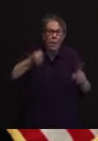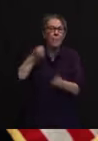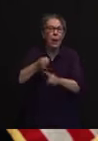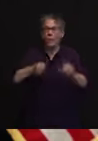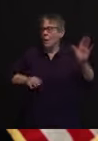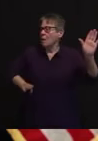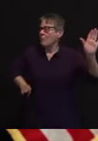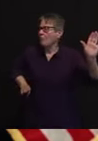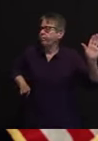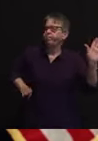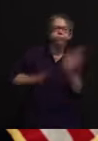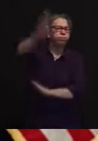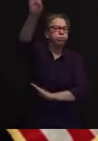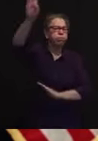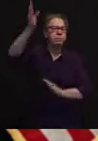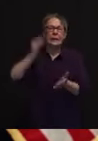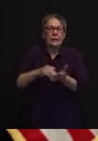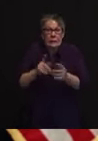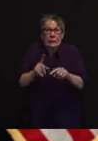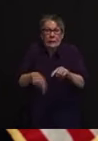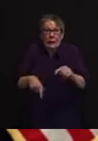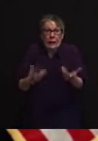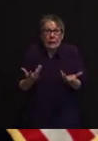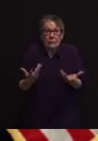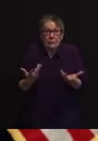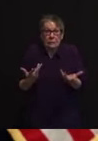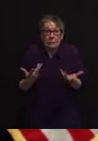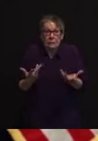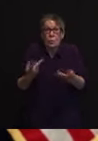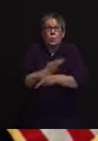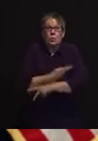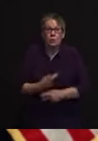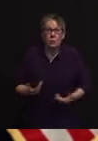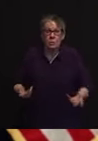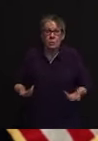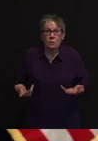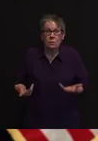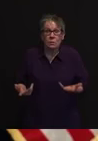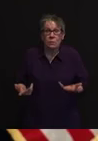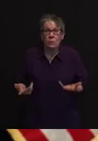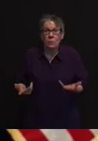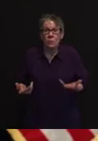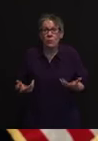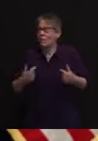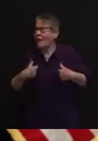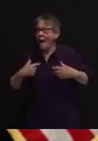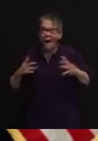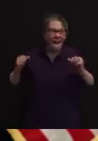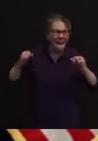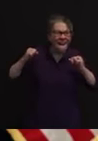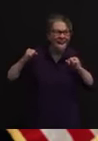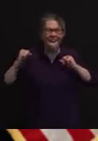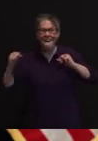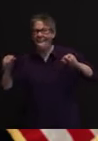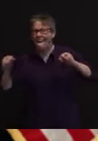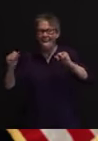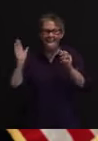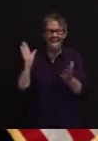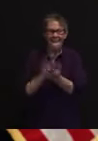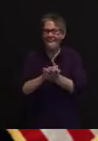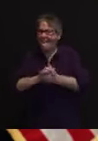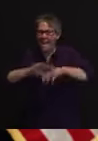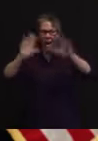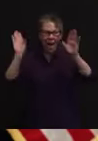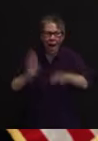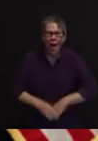inadvertently with the best of intentions, throw gasoline on the fire and have this come up again in a